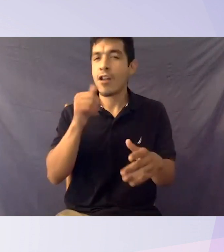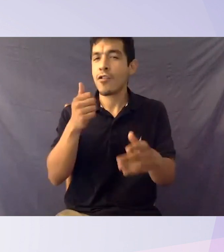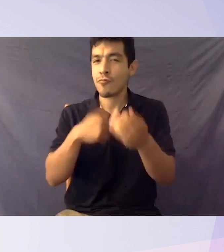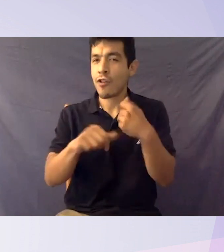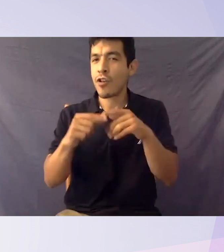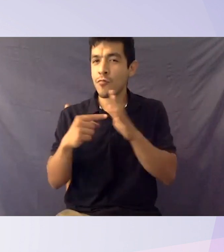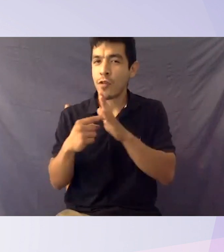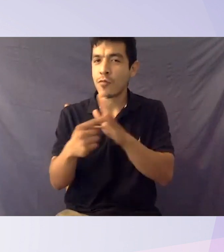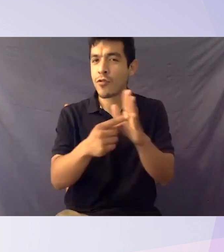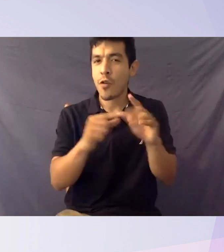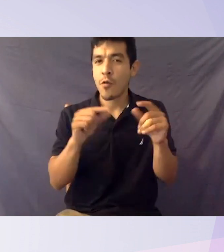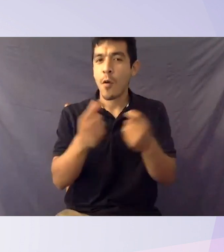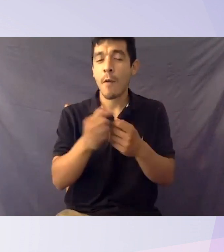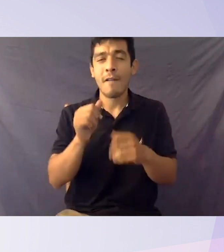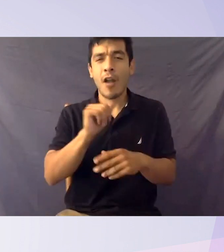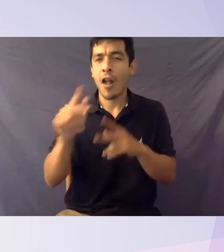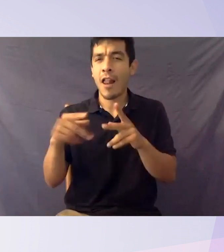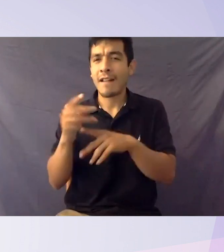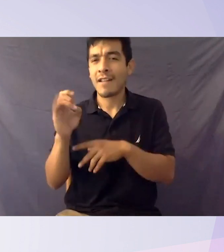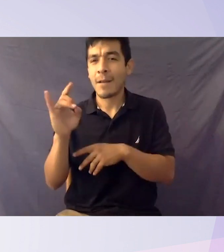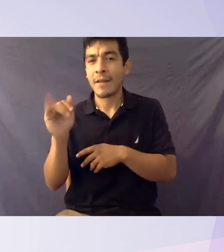group in all forms of media.